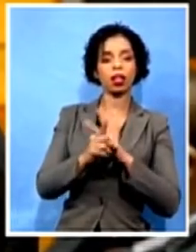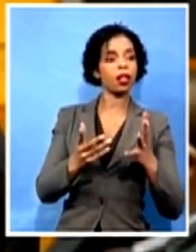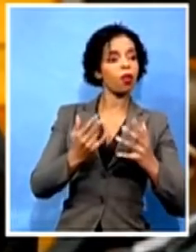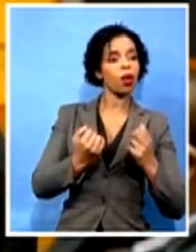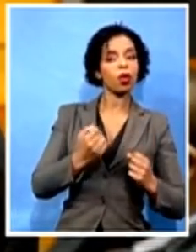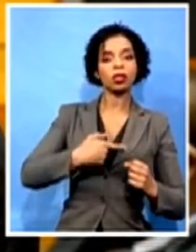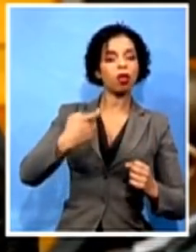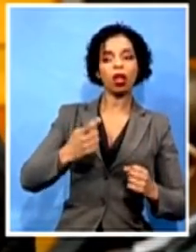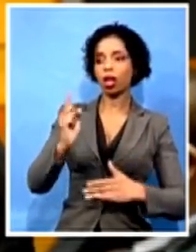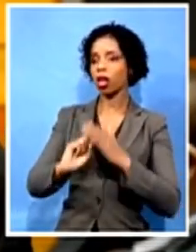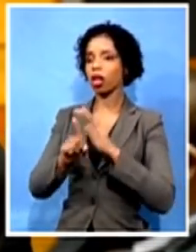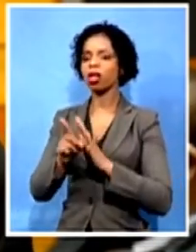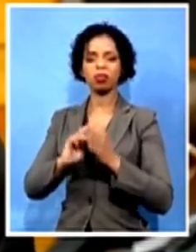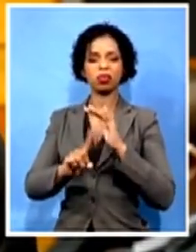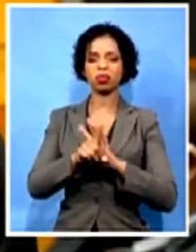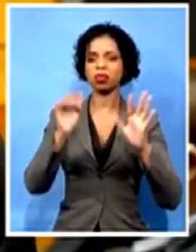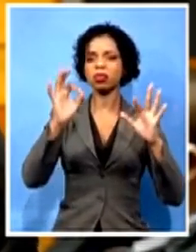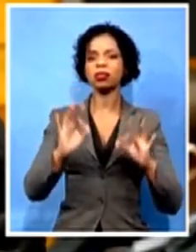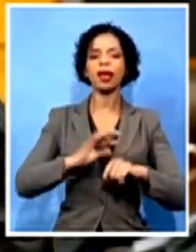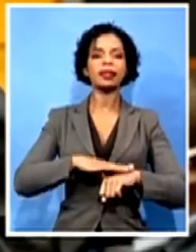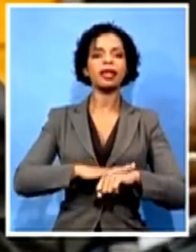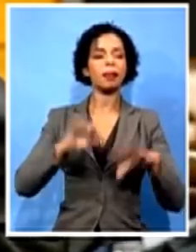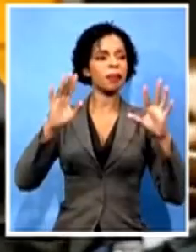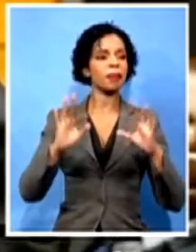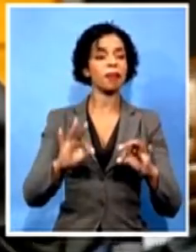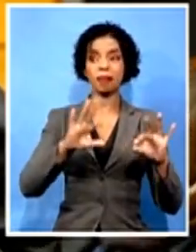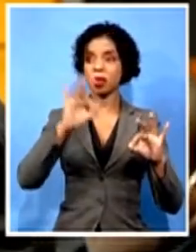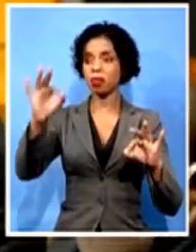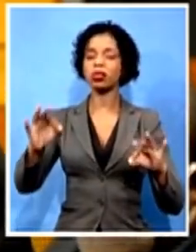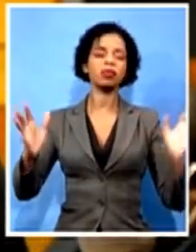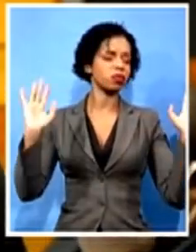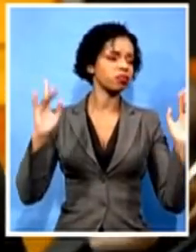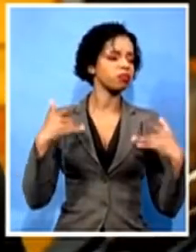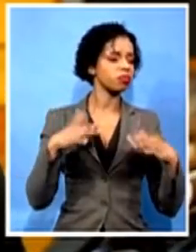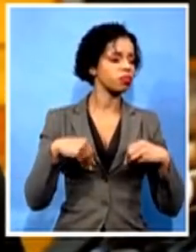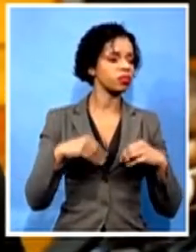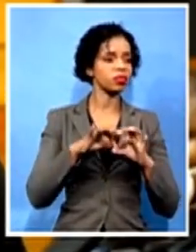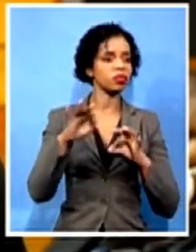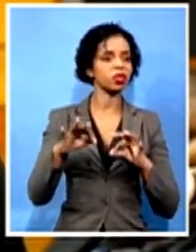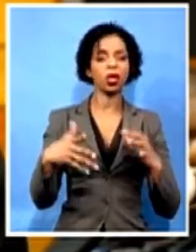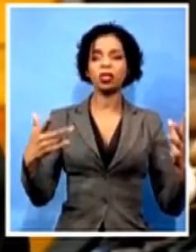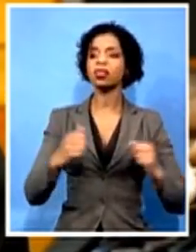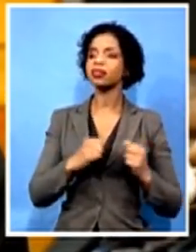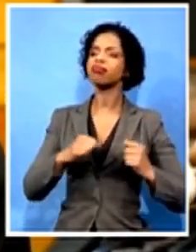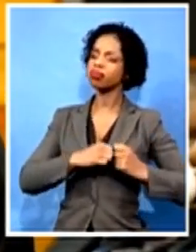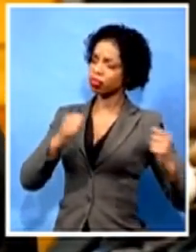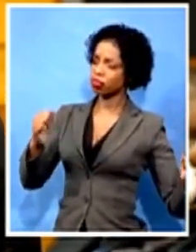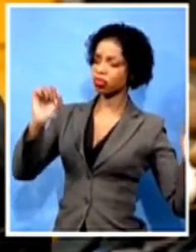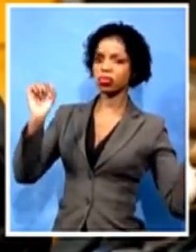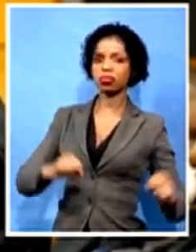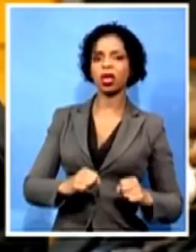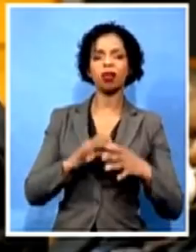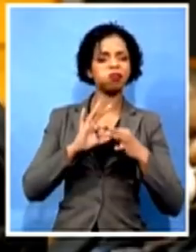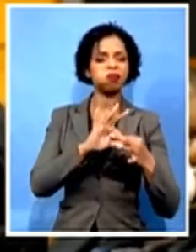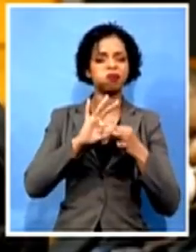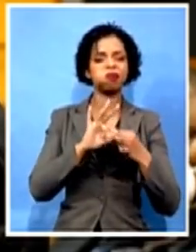with it, postponements, disclosure. We've cooperated and done everything possible. You would have expected that